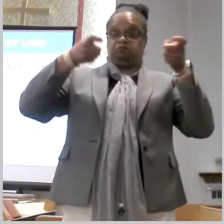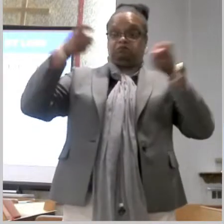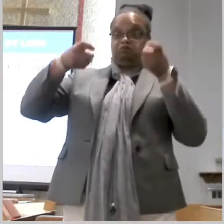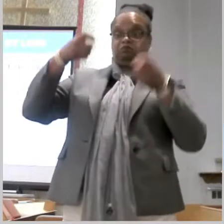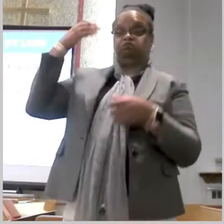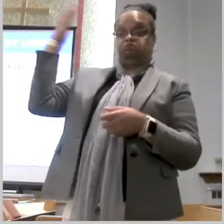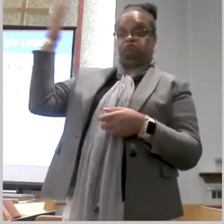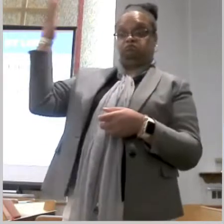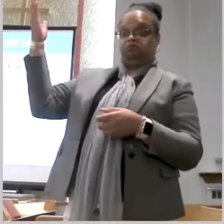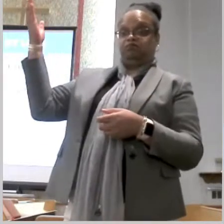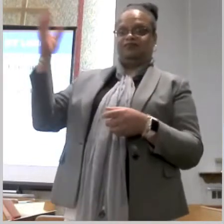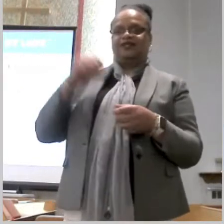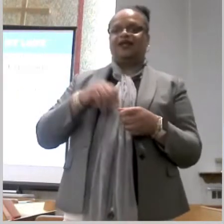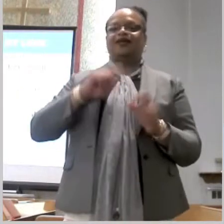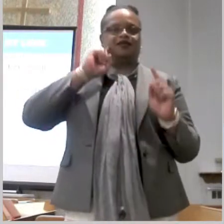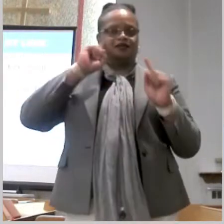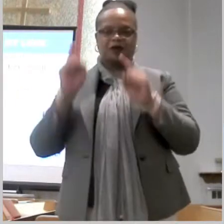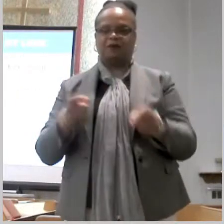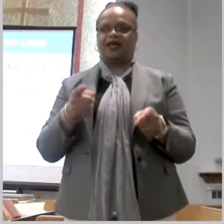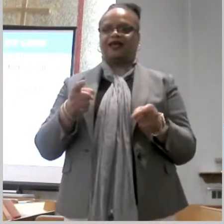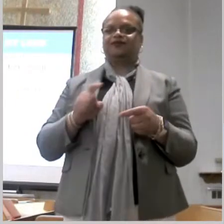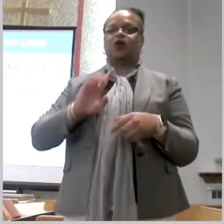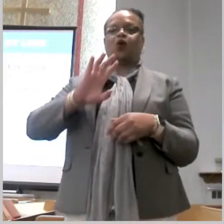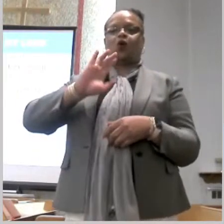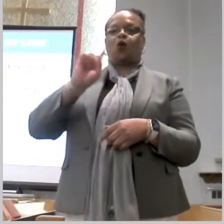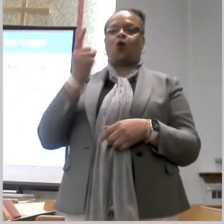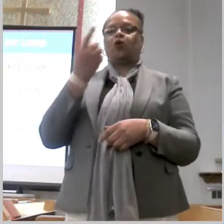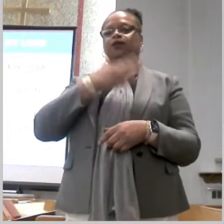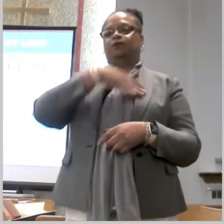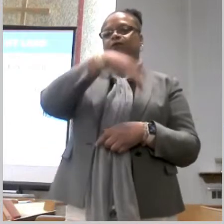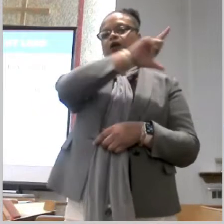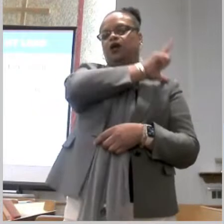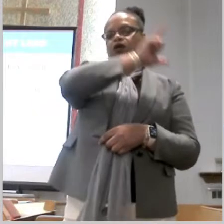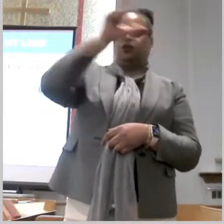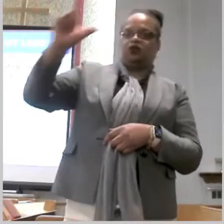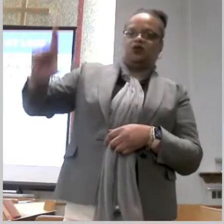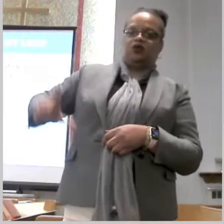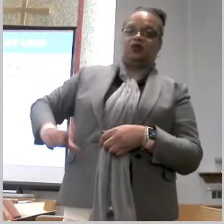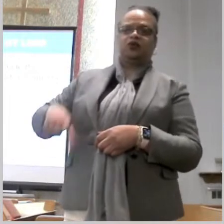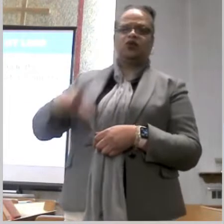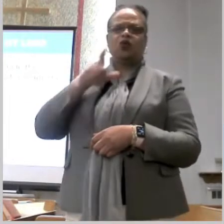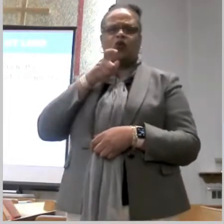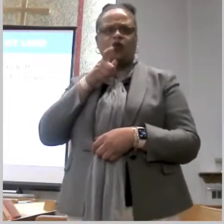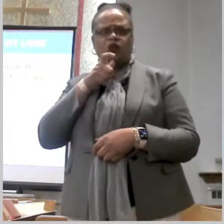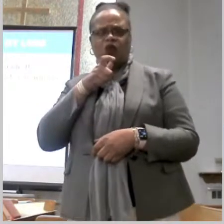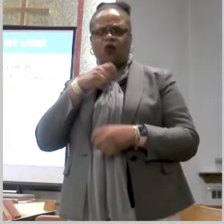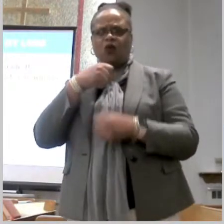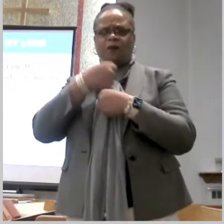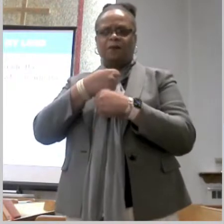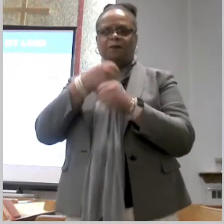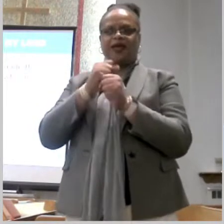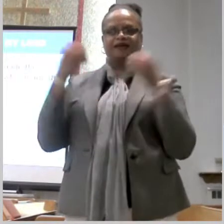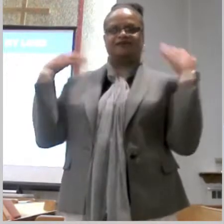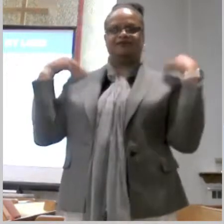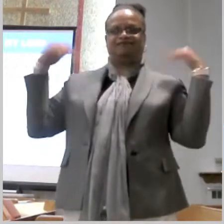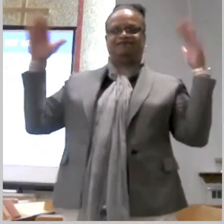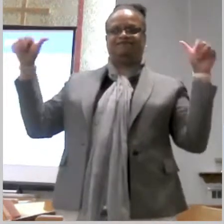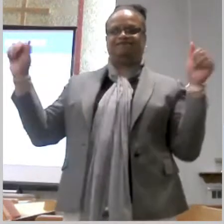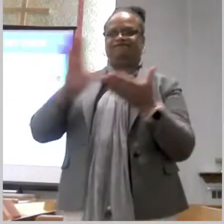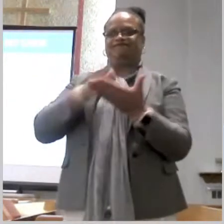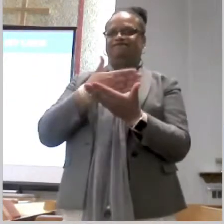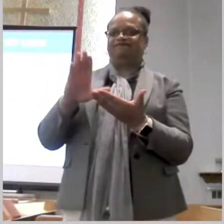move at His command. Nobody but my Lord. Tell me who made